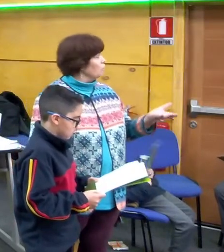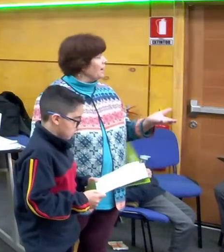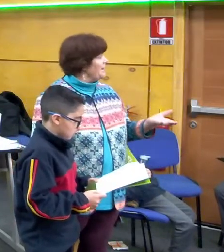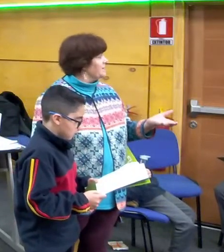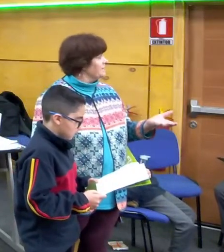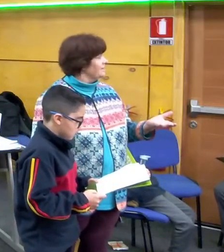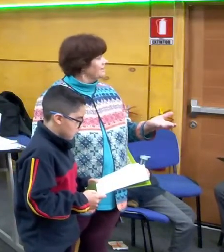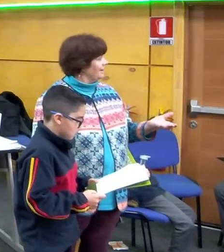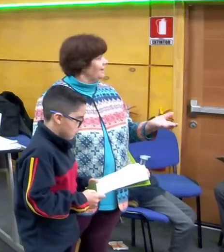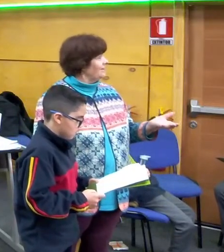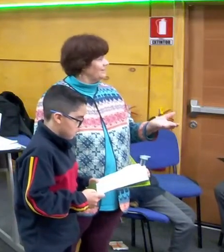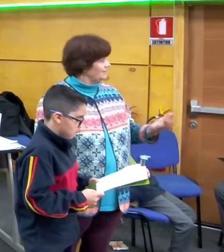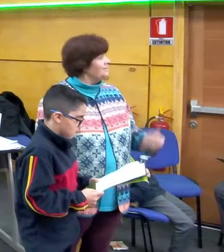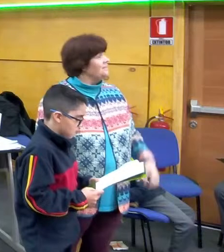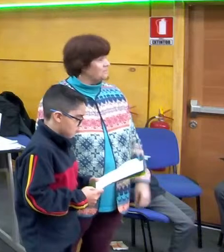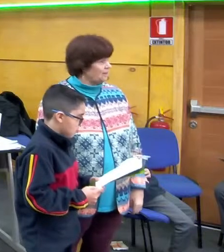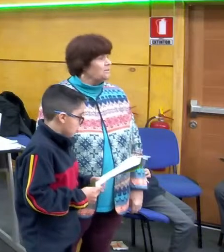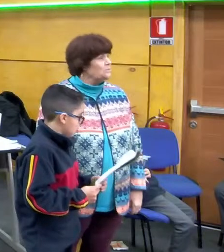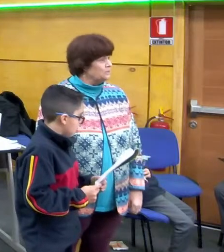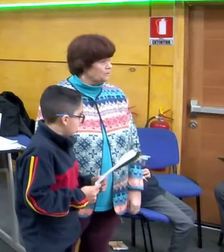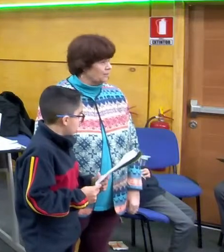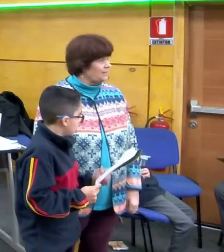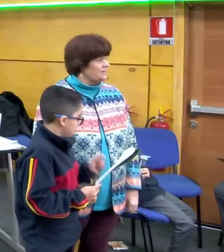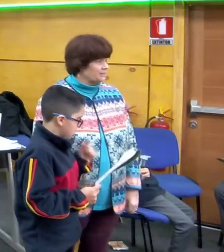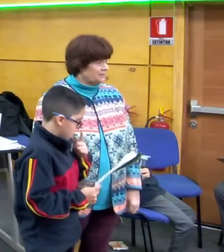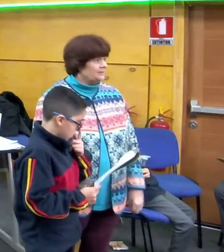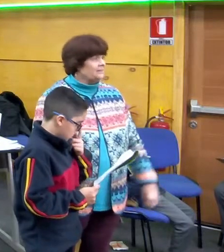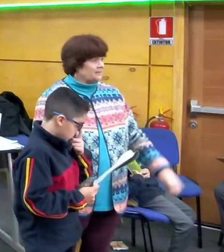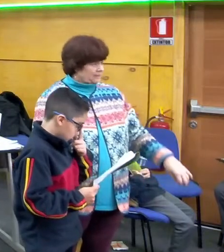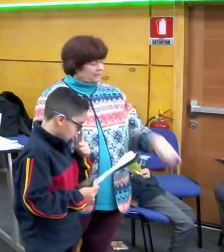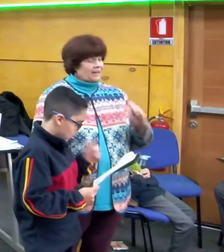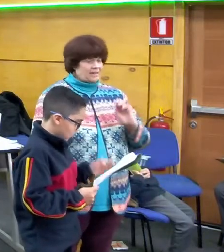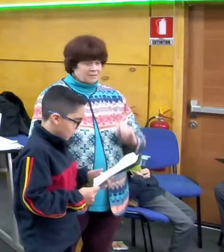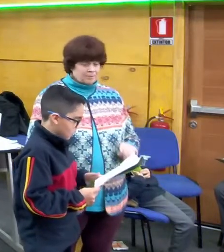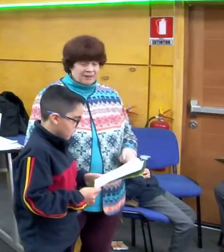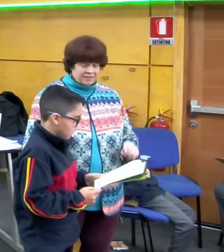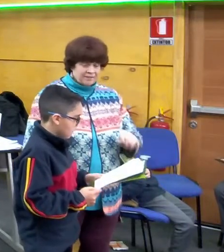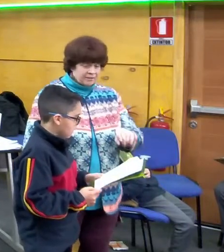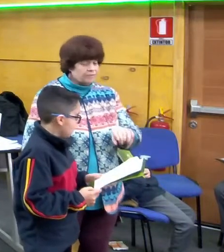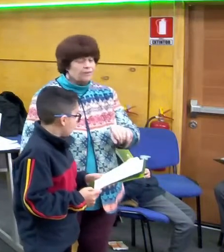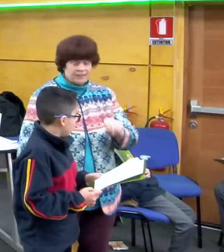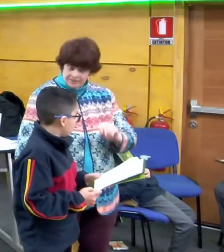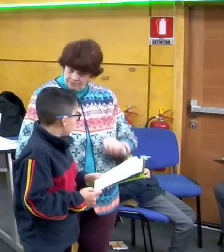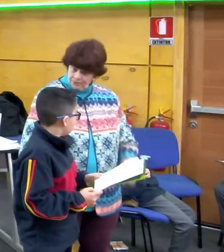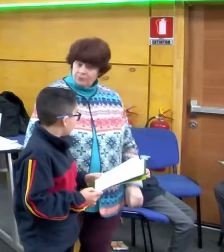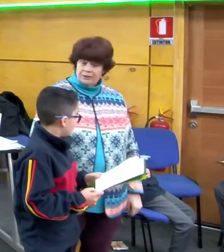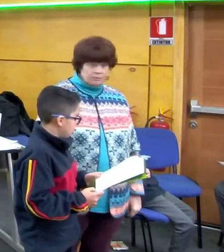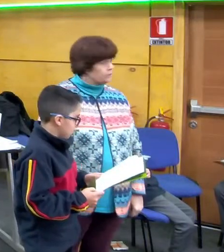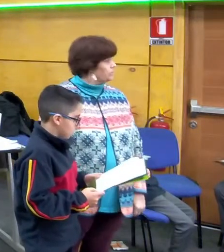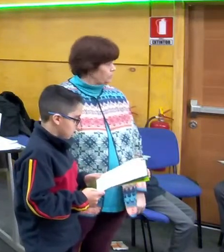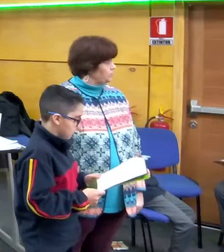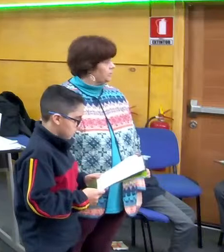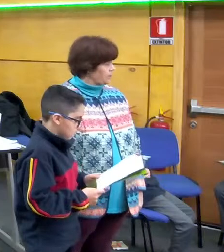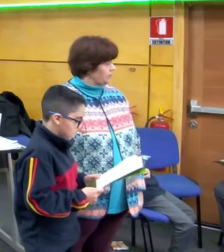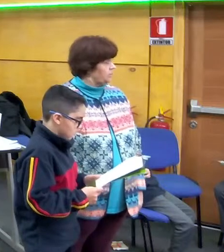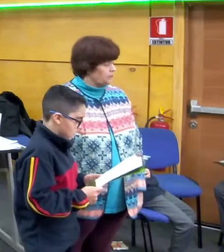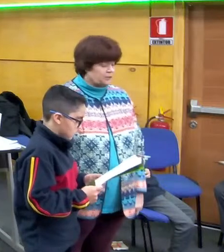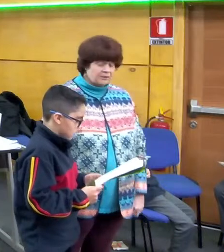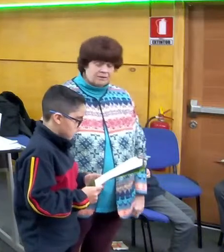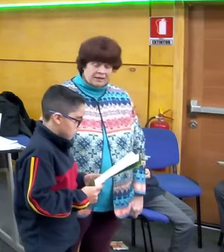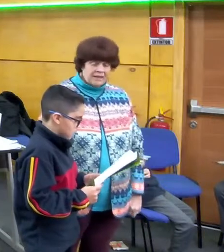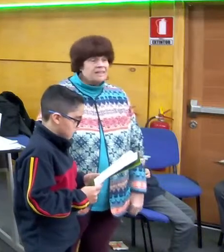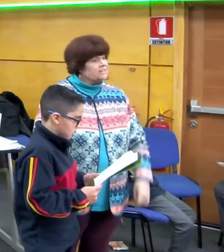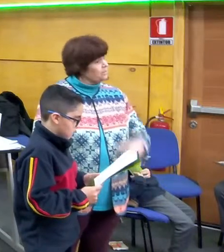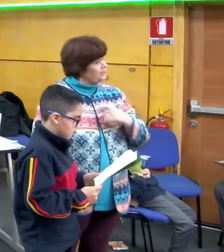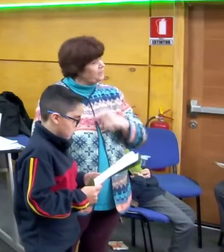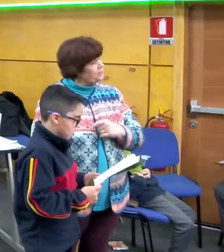Volume was great. Yeah, volume was great. And his pacing, the phrasing between was pretty